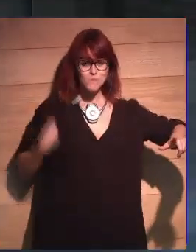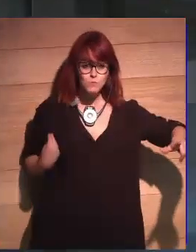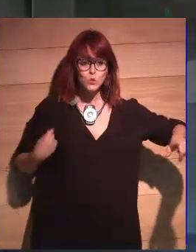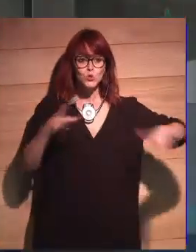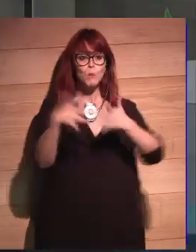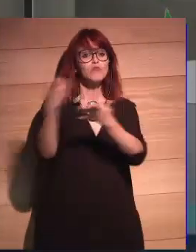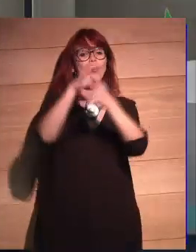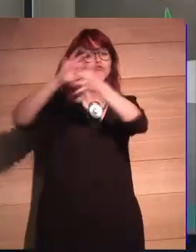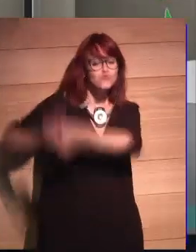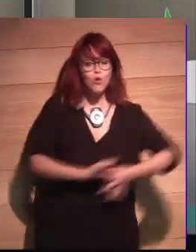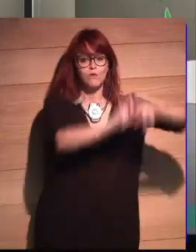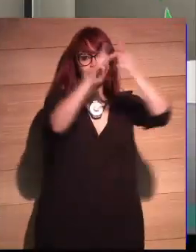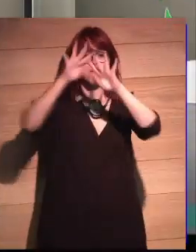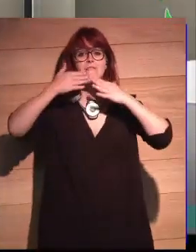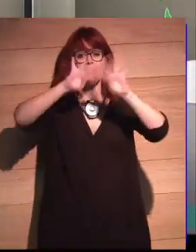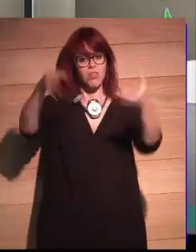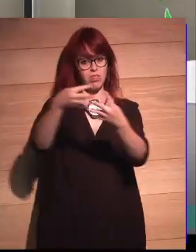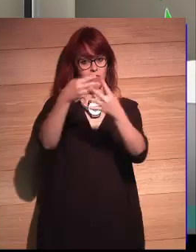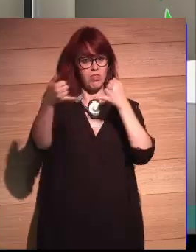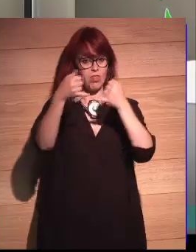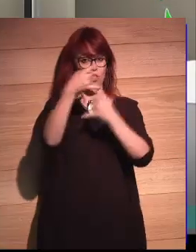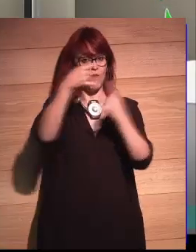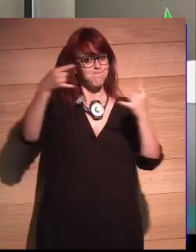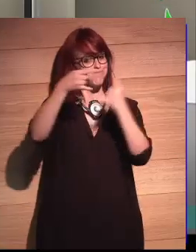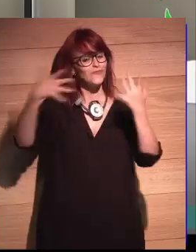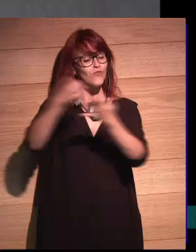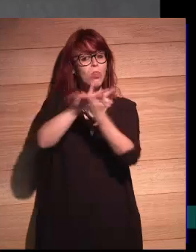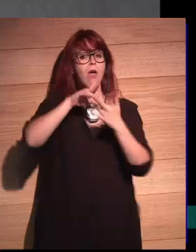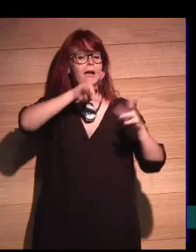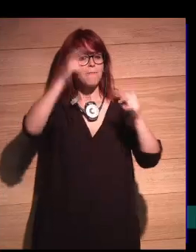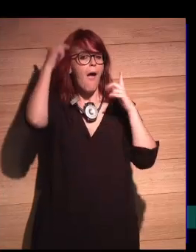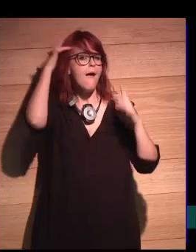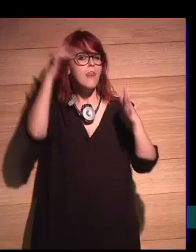the same wireless network, yeah? And they can all talk to each other.